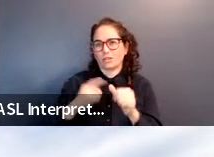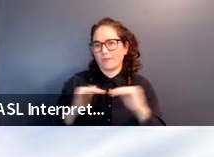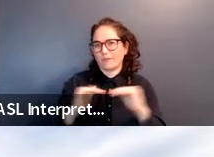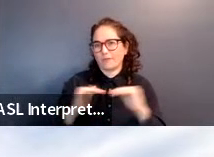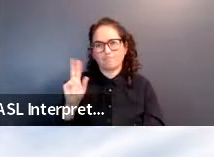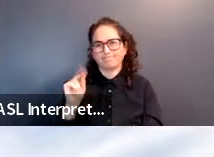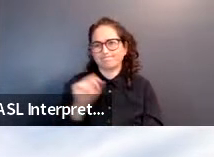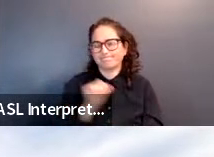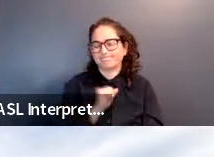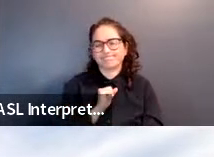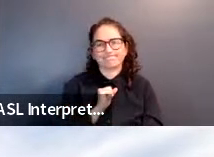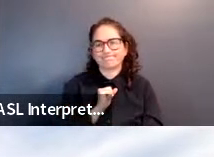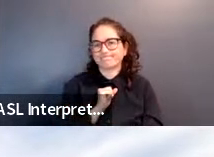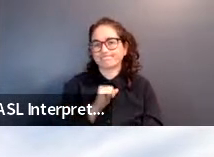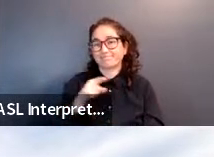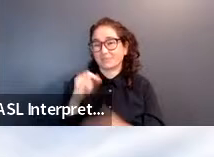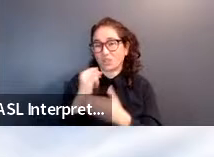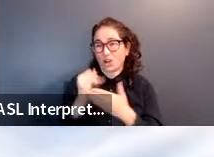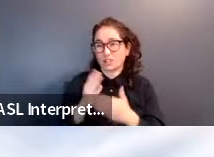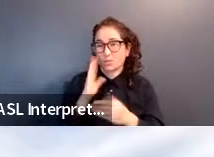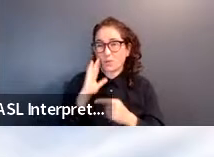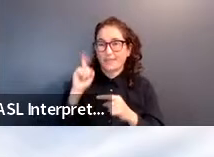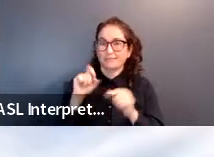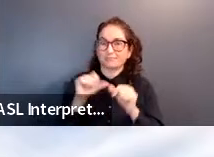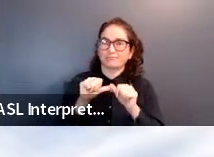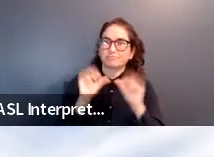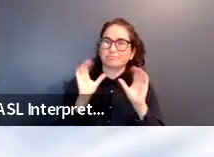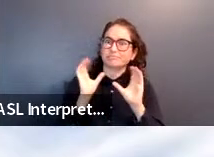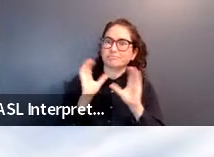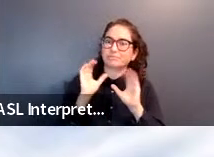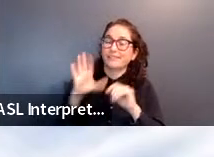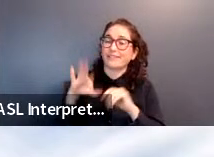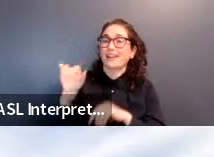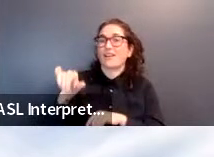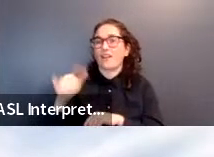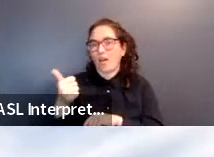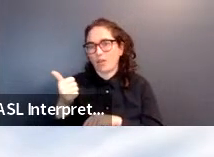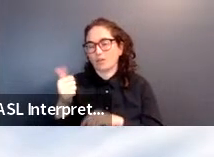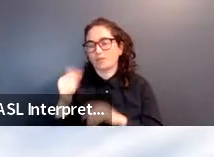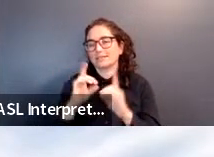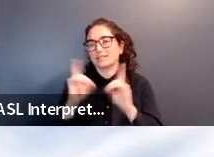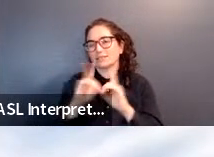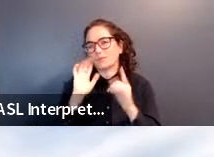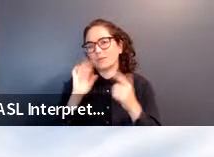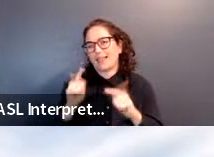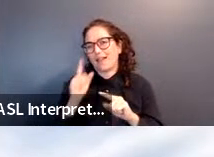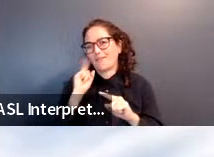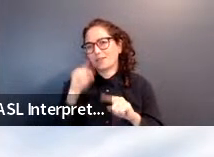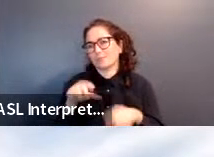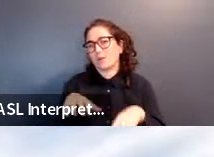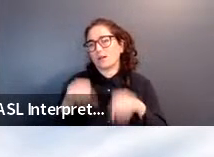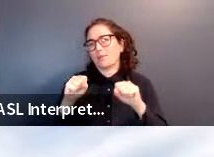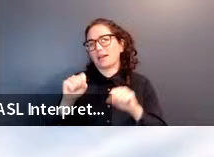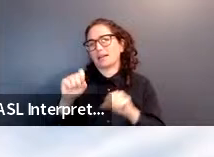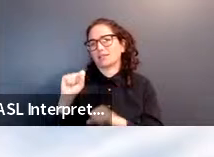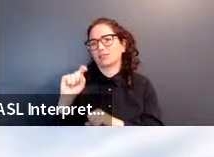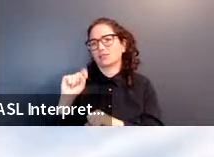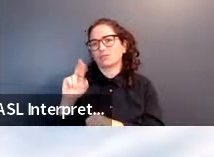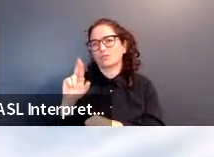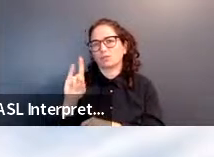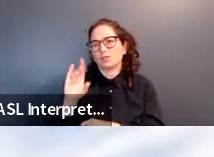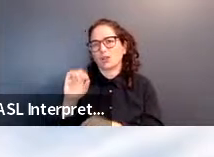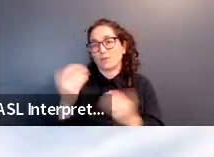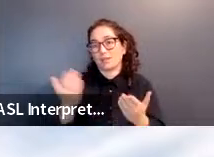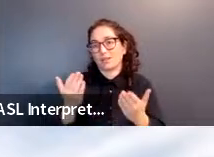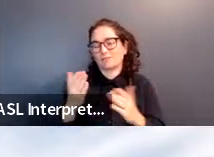And so this artist will have to keep looking to find another zoning district that will allow them to occupy a studio here in the